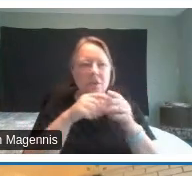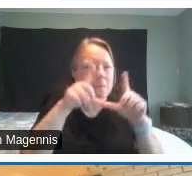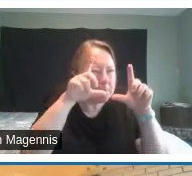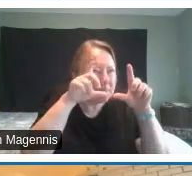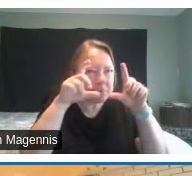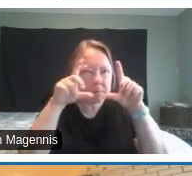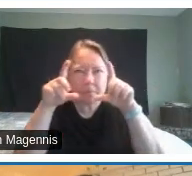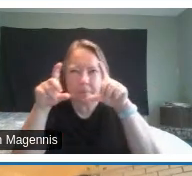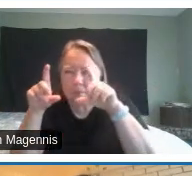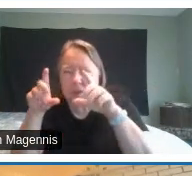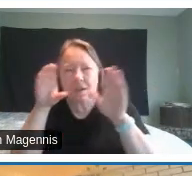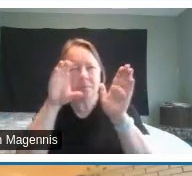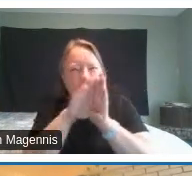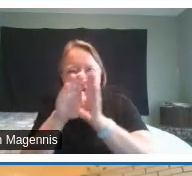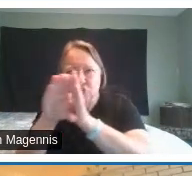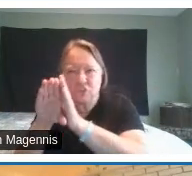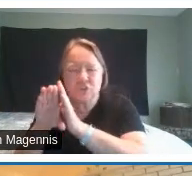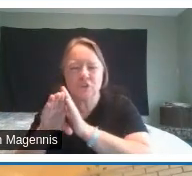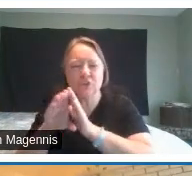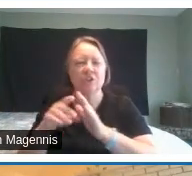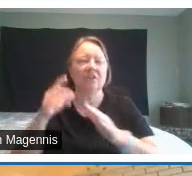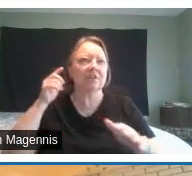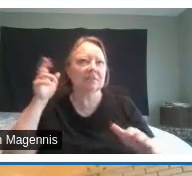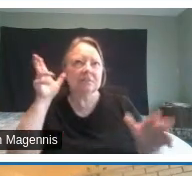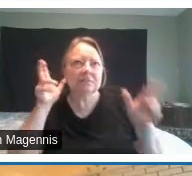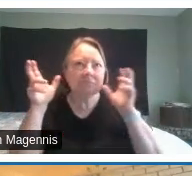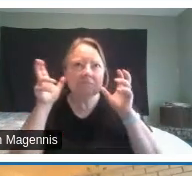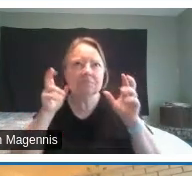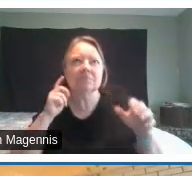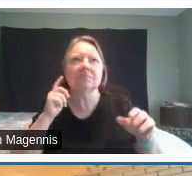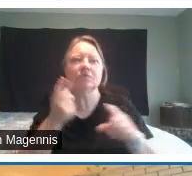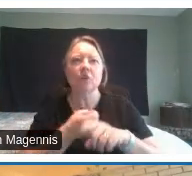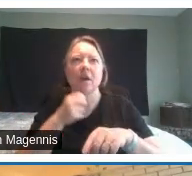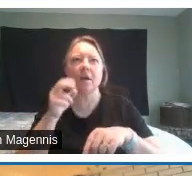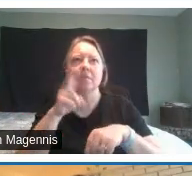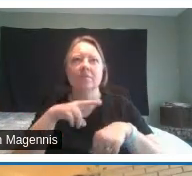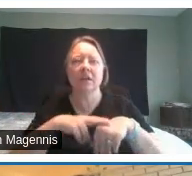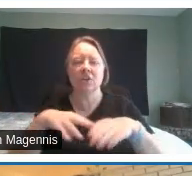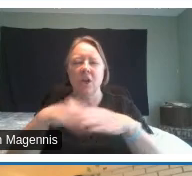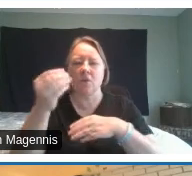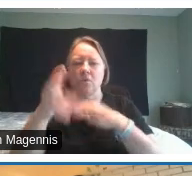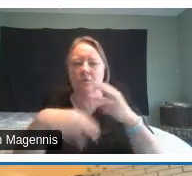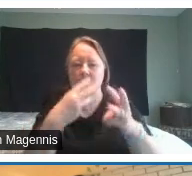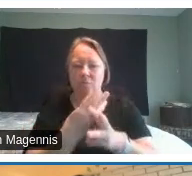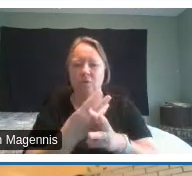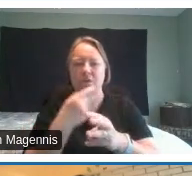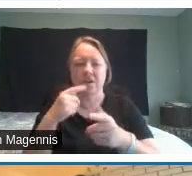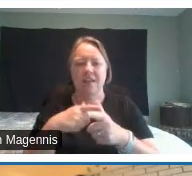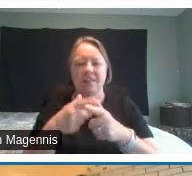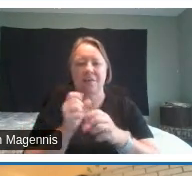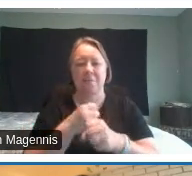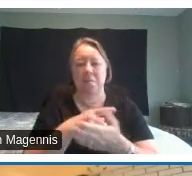and images and sounds from nature, they would then create some projects with OctoStudio